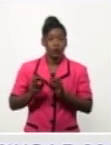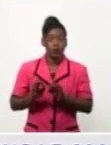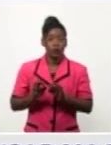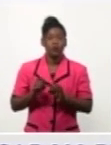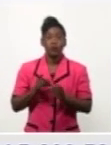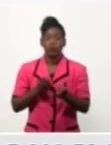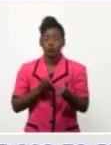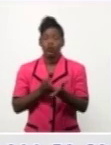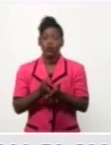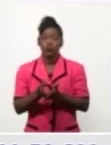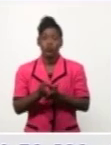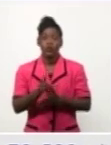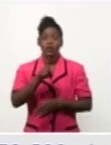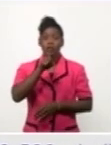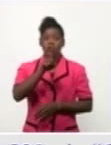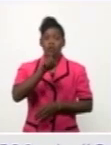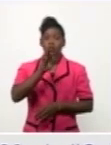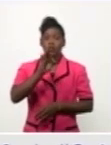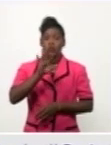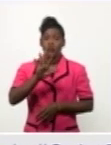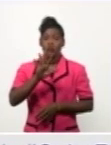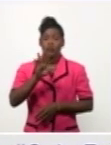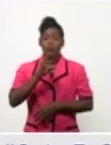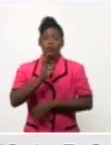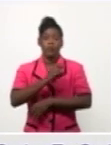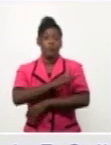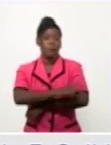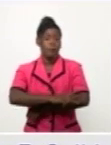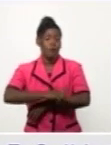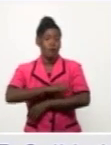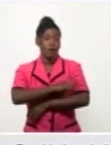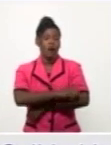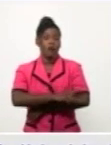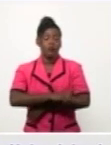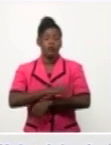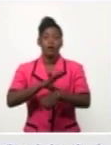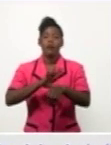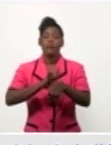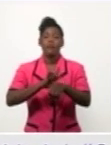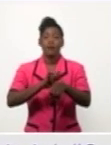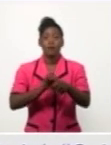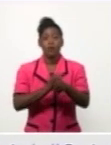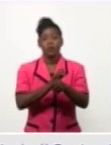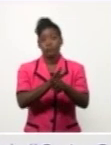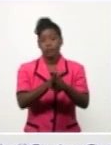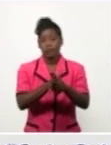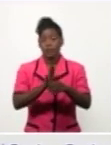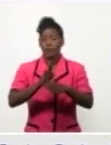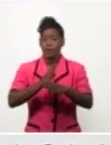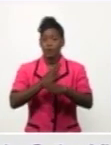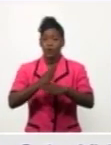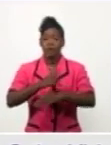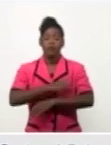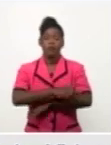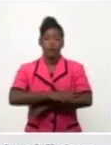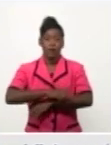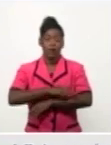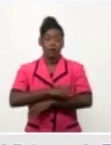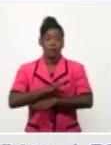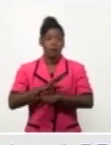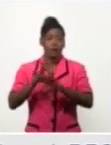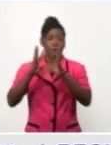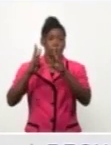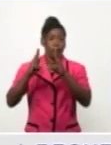o'clock last night, the same 185 countries of the world remain reporting cases of